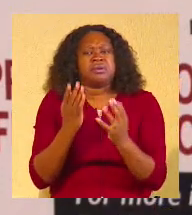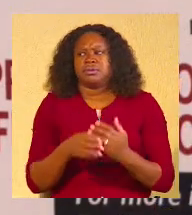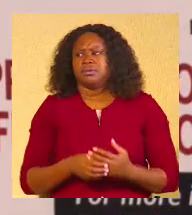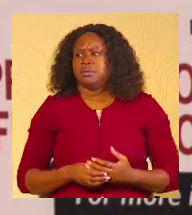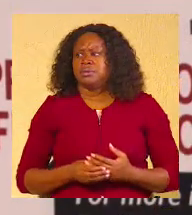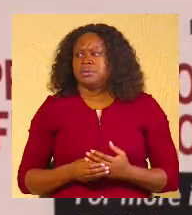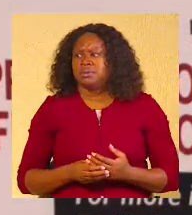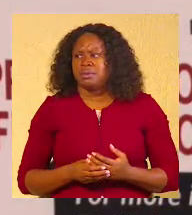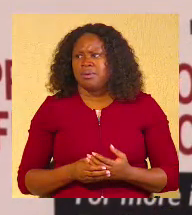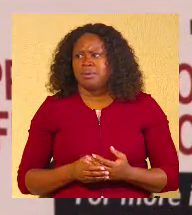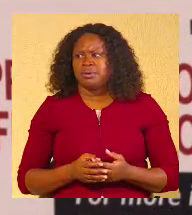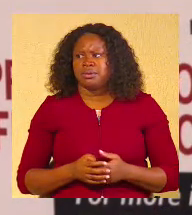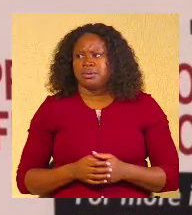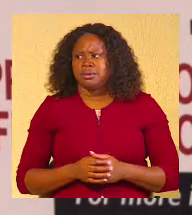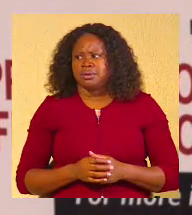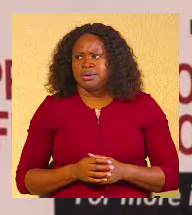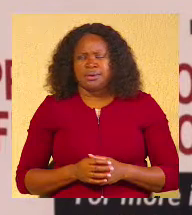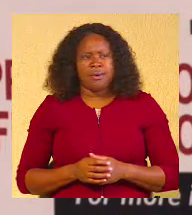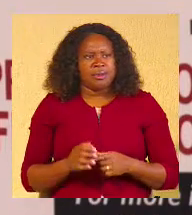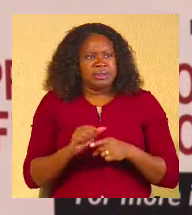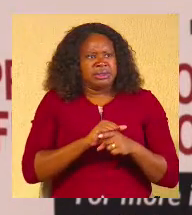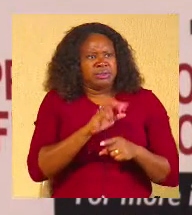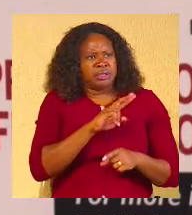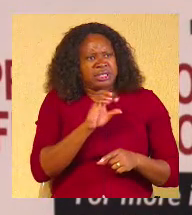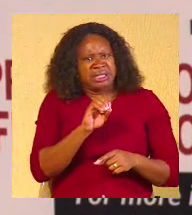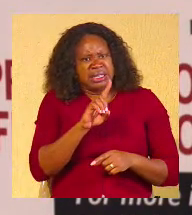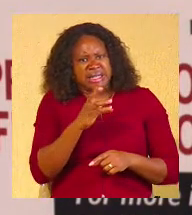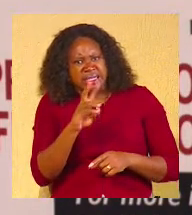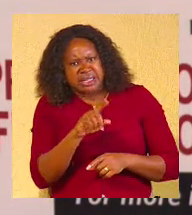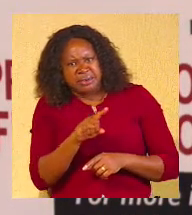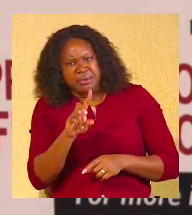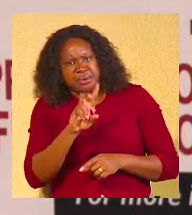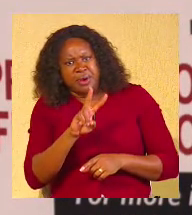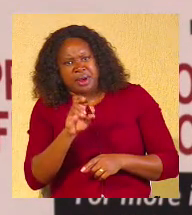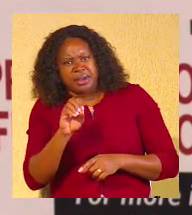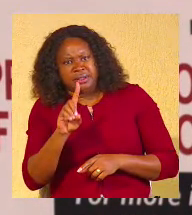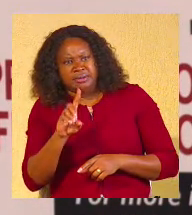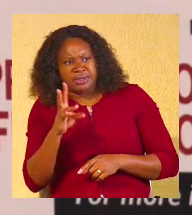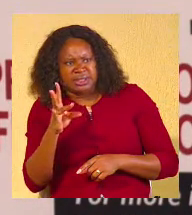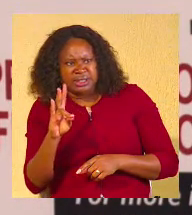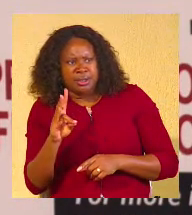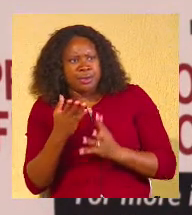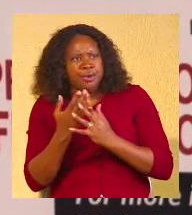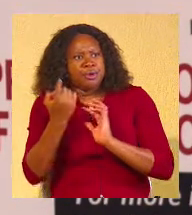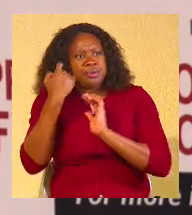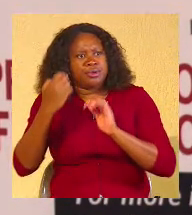He's asking, they completed the courses, I think, through the Ministry of Youth Centers,